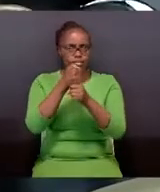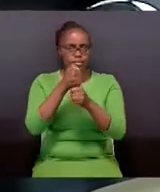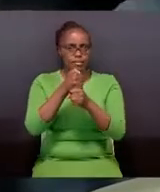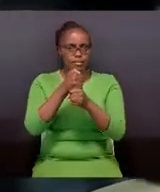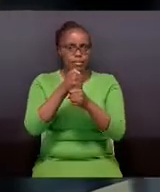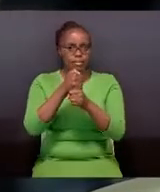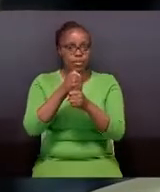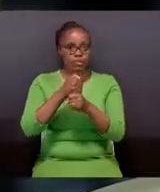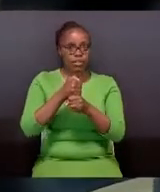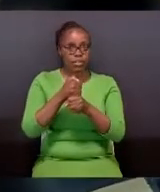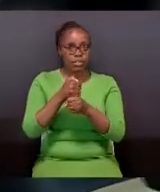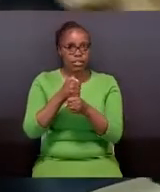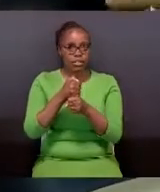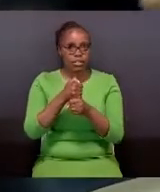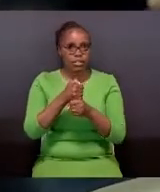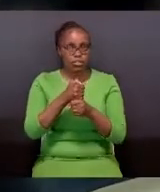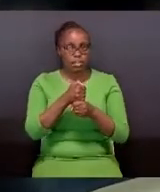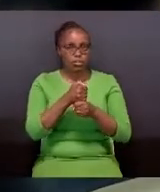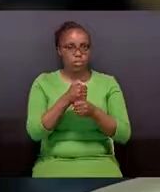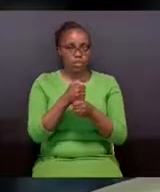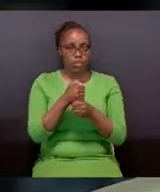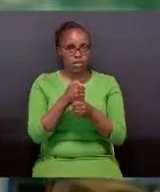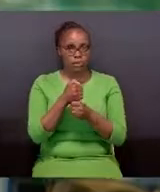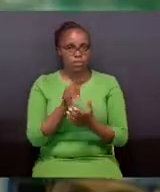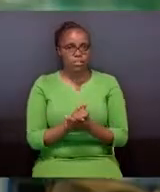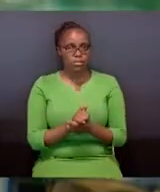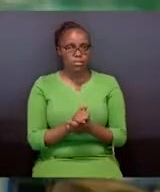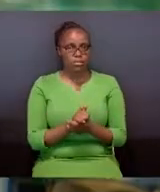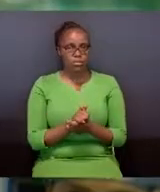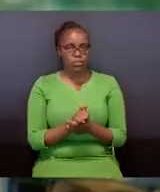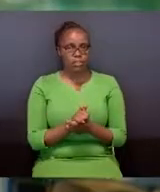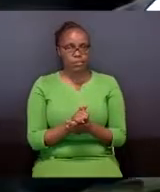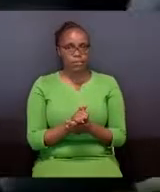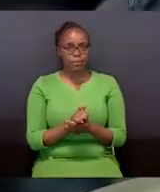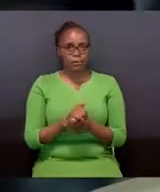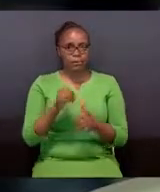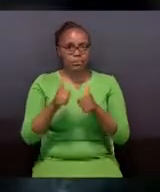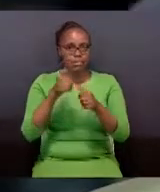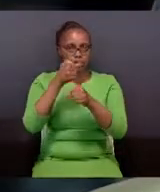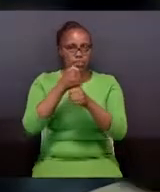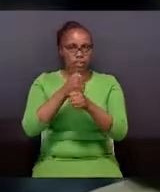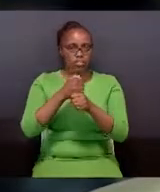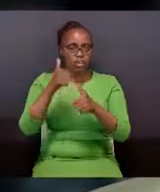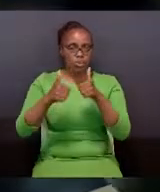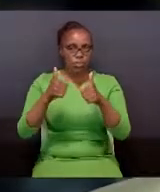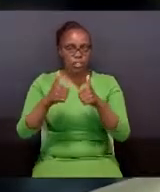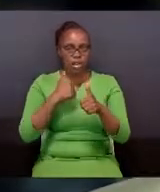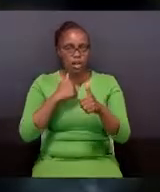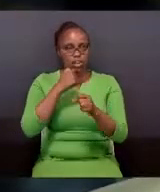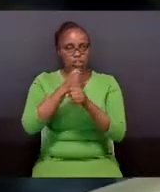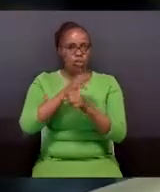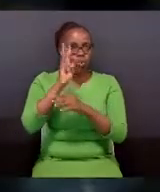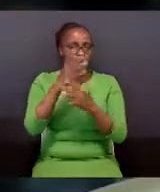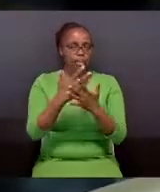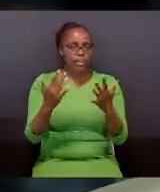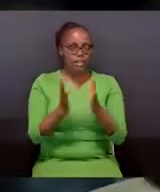that's, in the end, that's what you become. But if you step out and go and do things